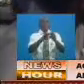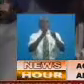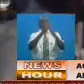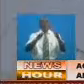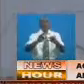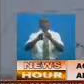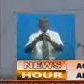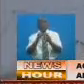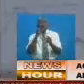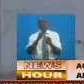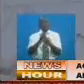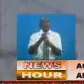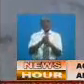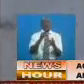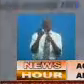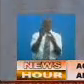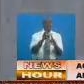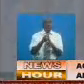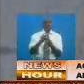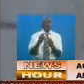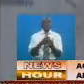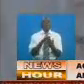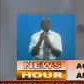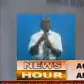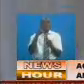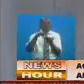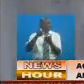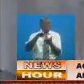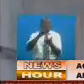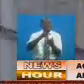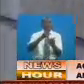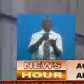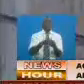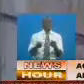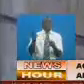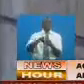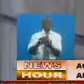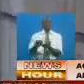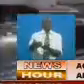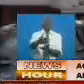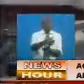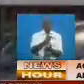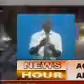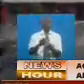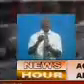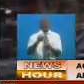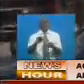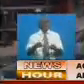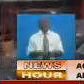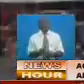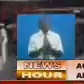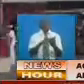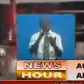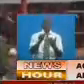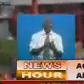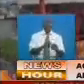is expected to make the city more friendly and to increase municipal revenue mobilization in the metropolis. The exercise